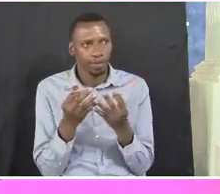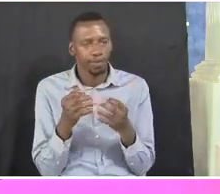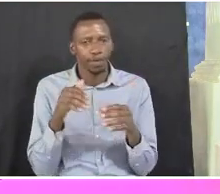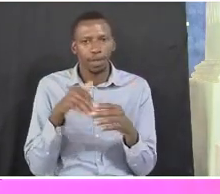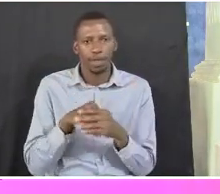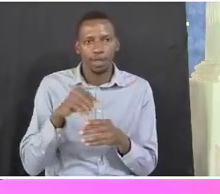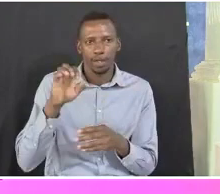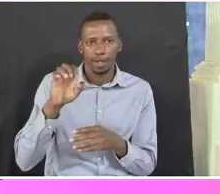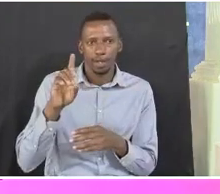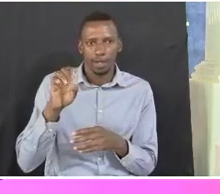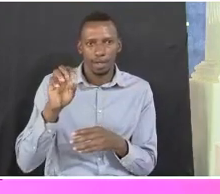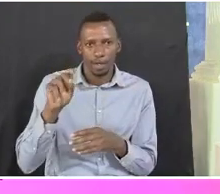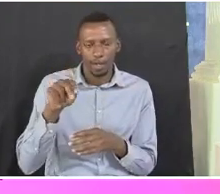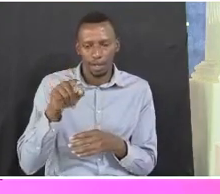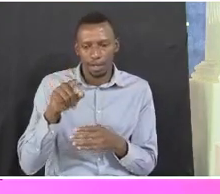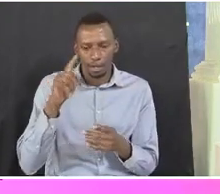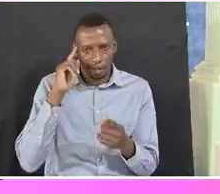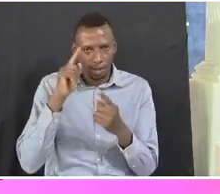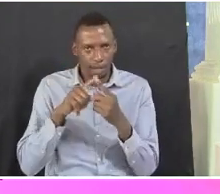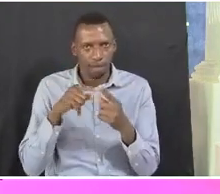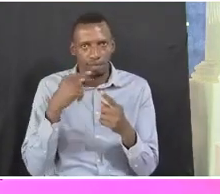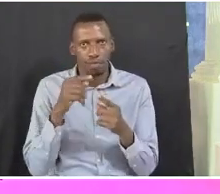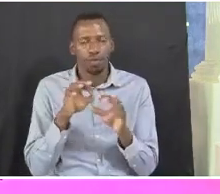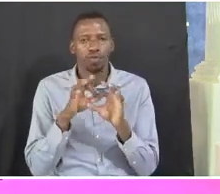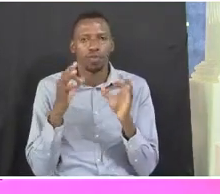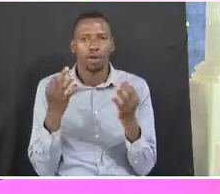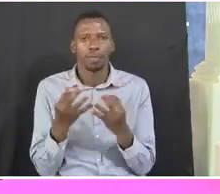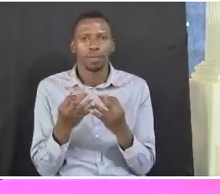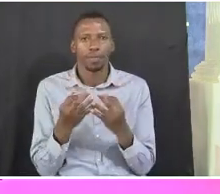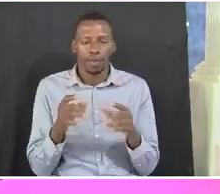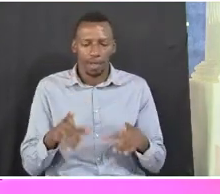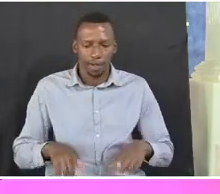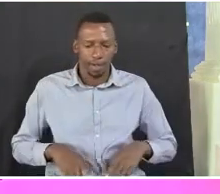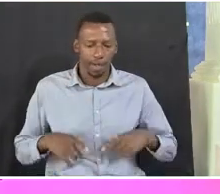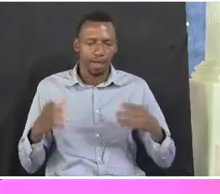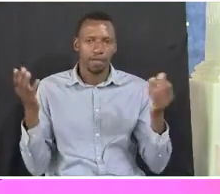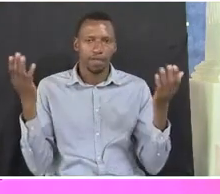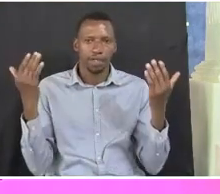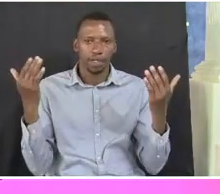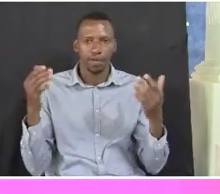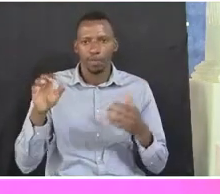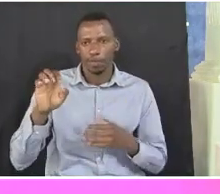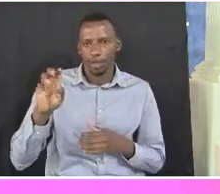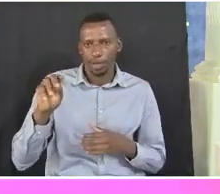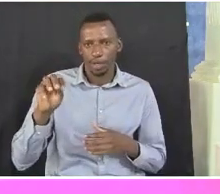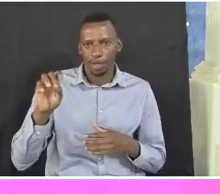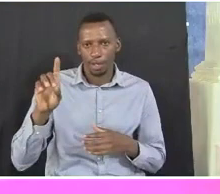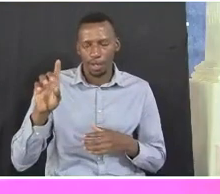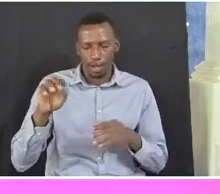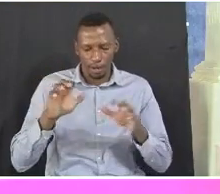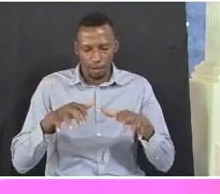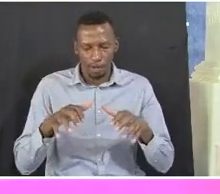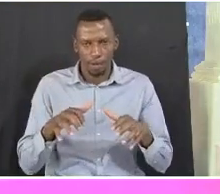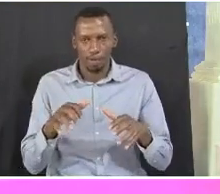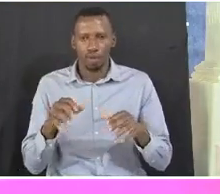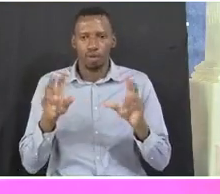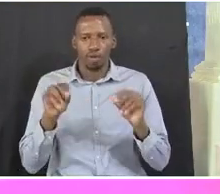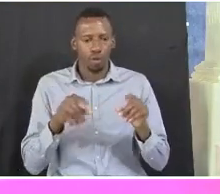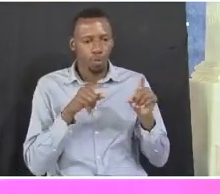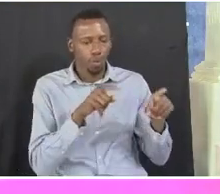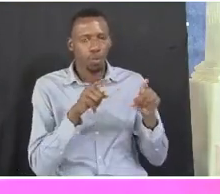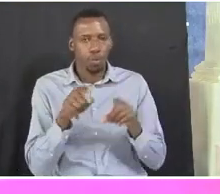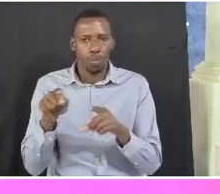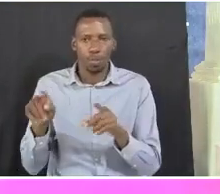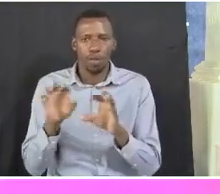In Eden was life for the family, and it was life eternal. In Eden, no blame game, no